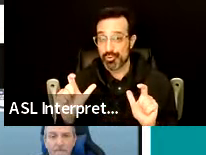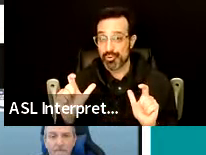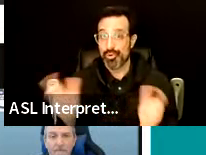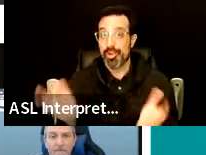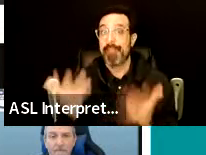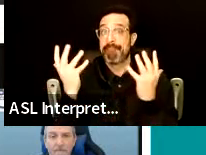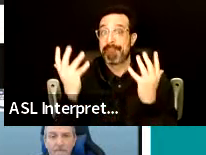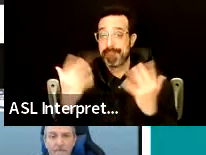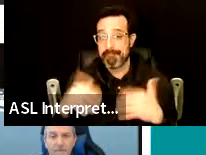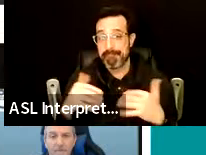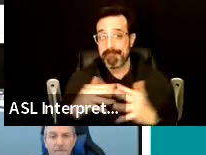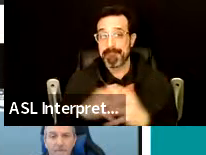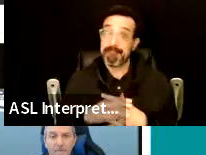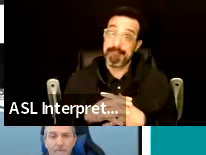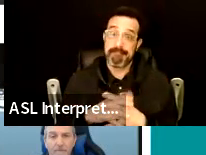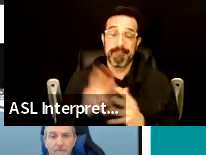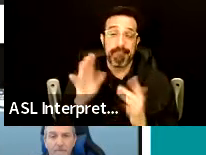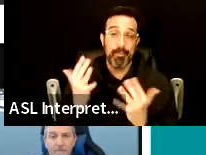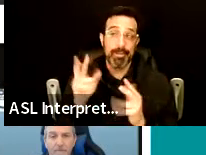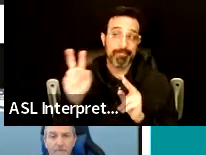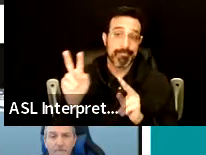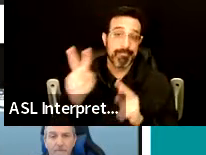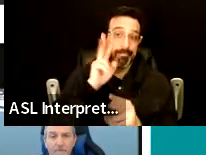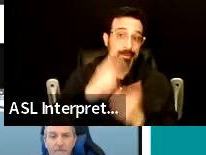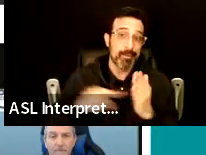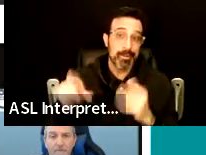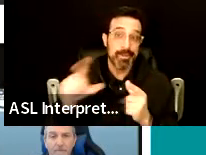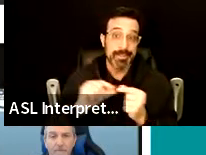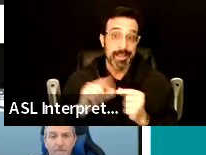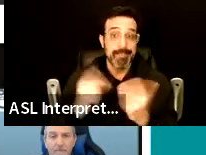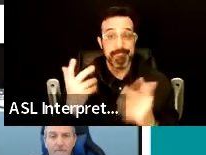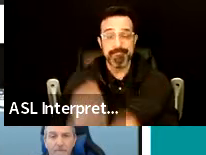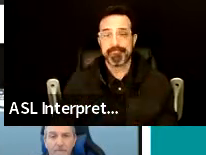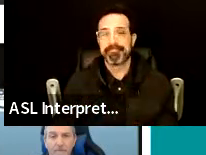so we're waiting to see what they say to us.